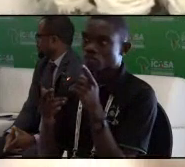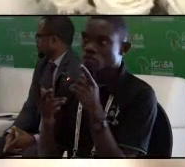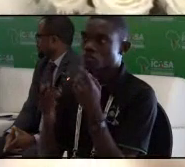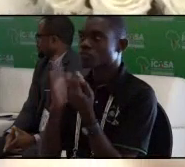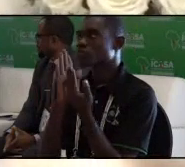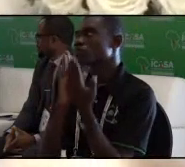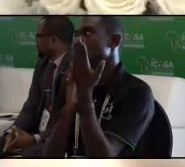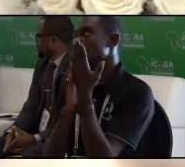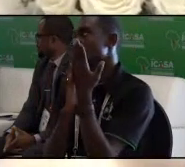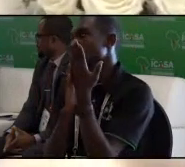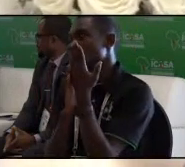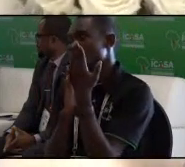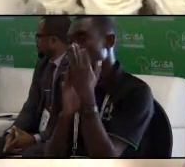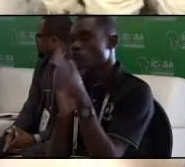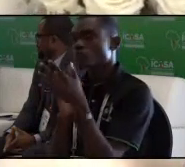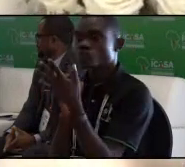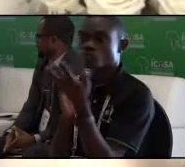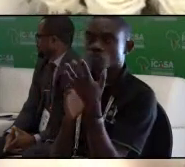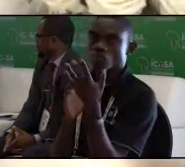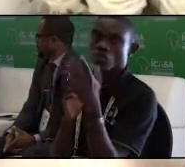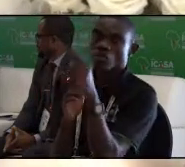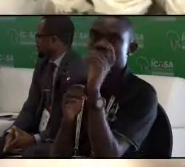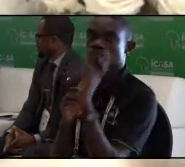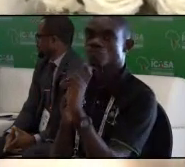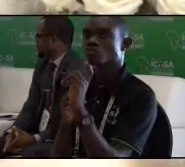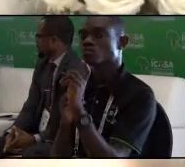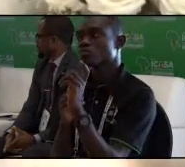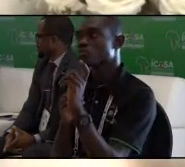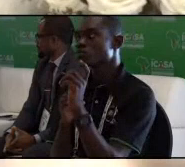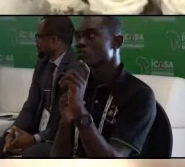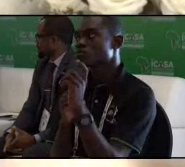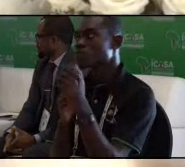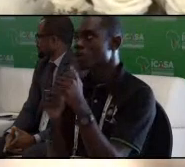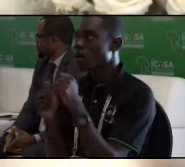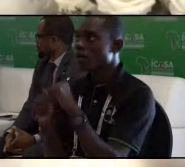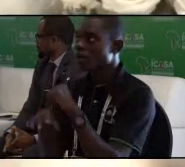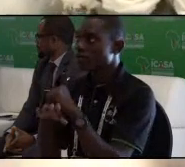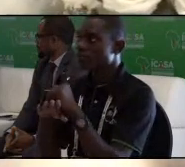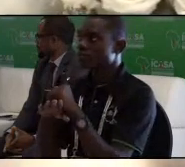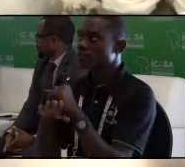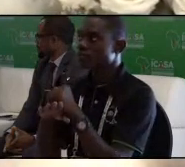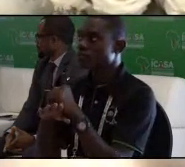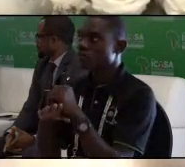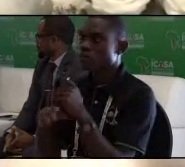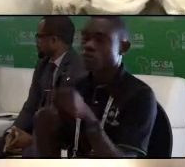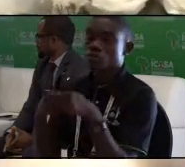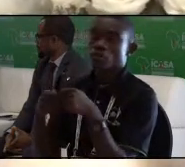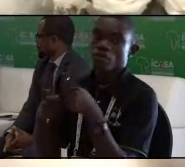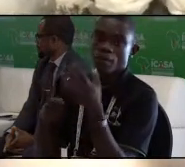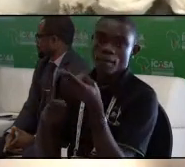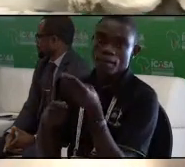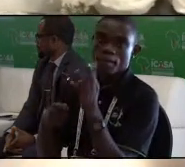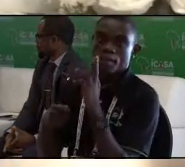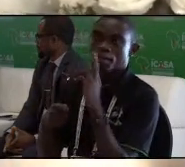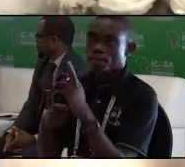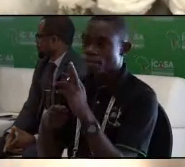to access these products, and the questions of preferences actually not being provided. People have the choice between both, and